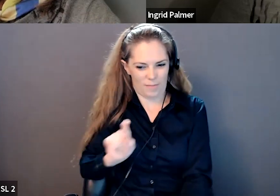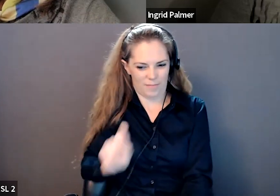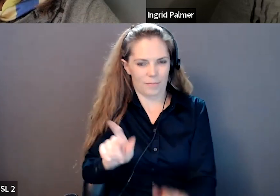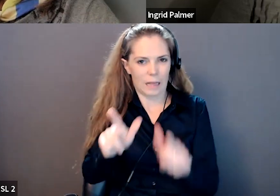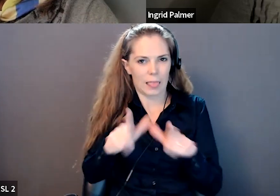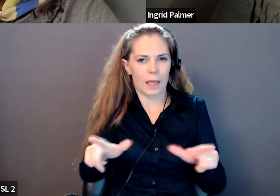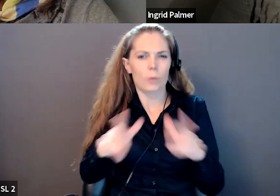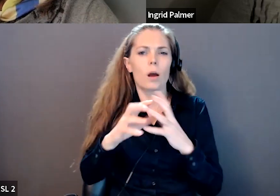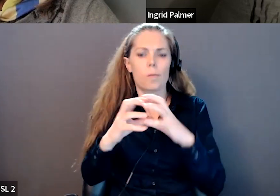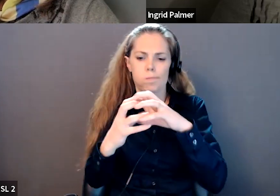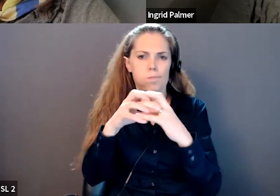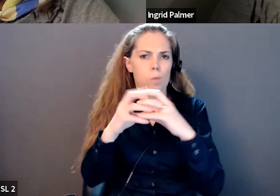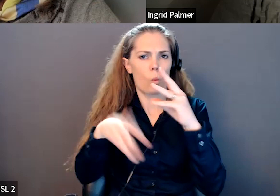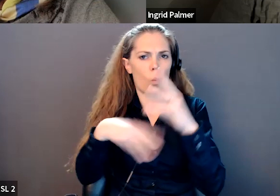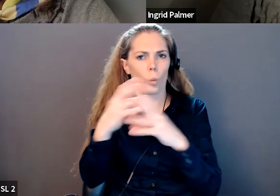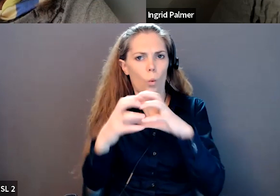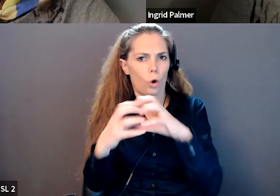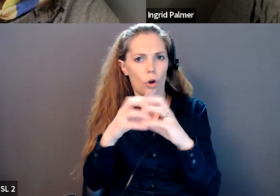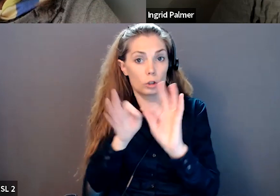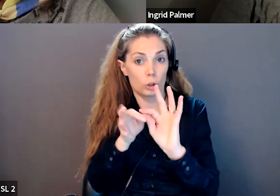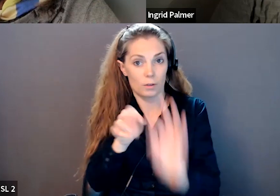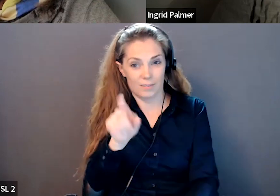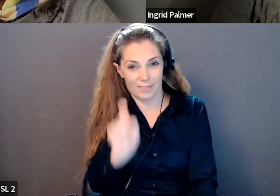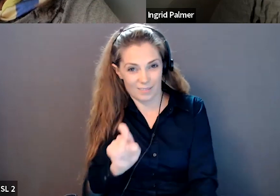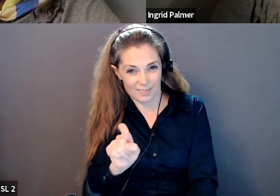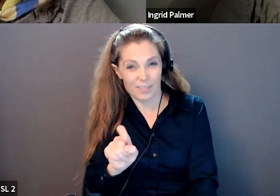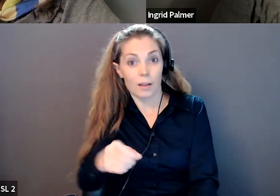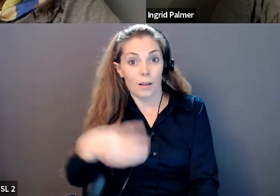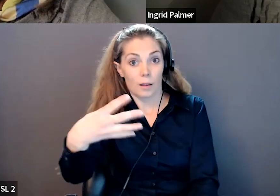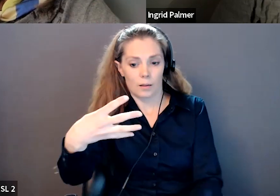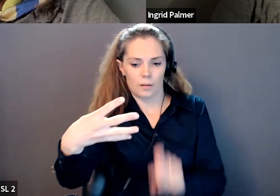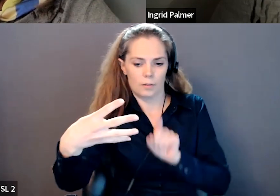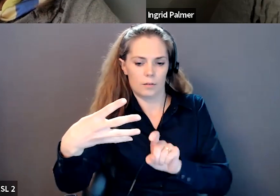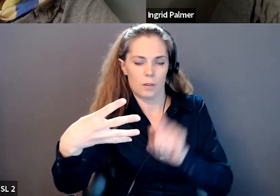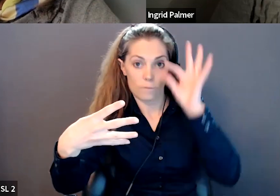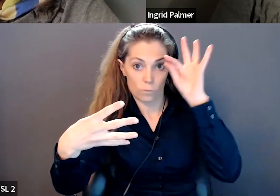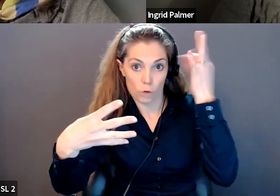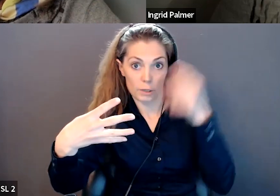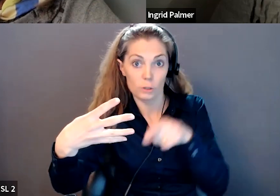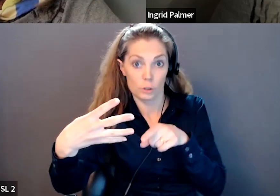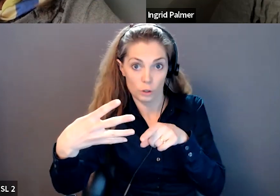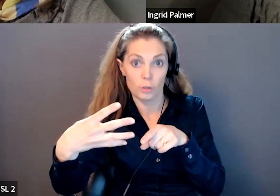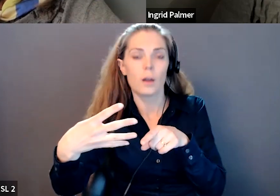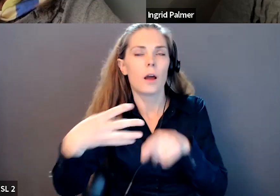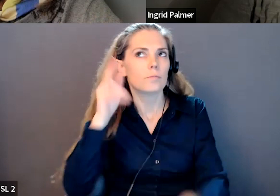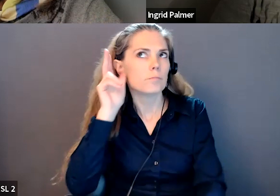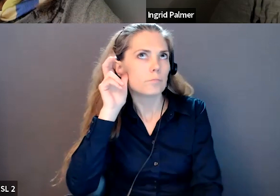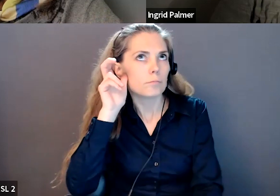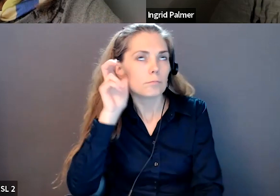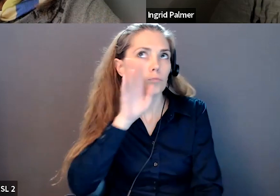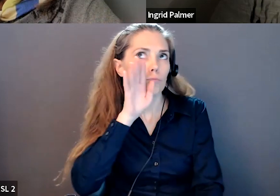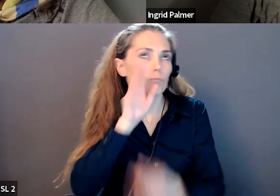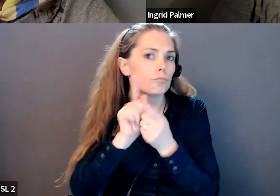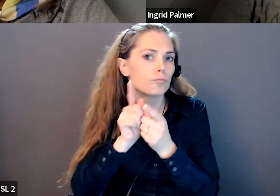icon at the bottom of your screen and select French. You can then hear the